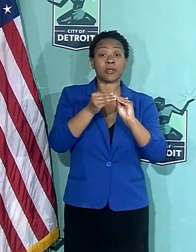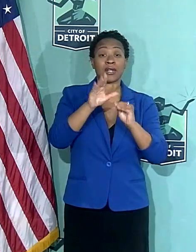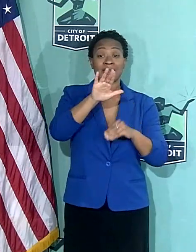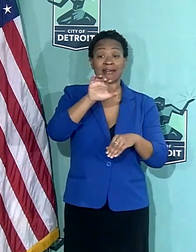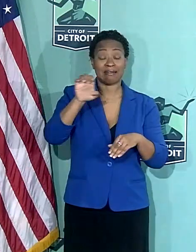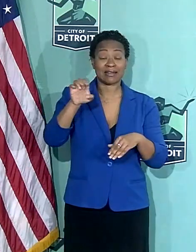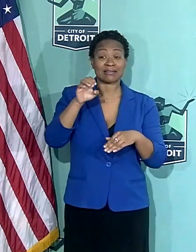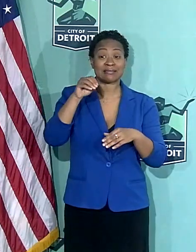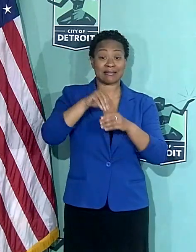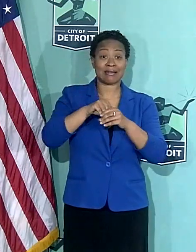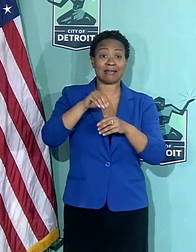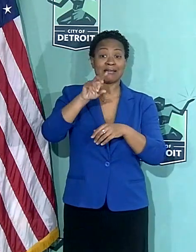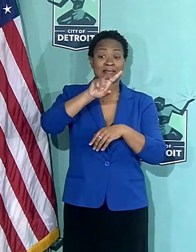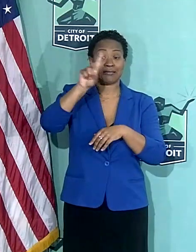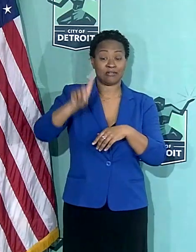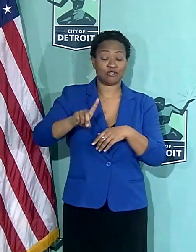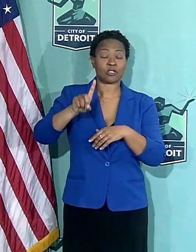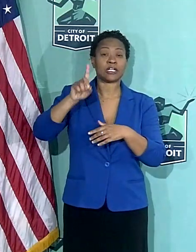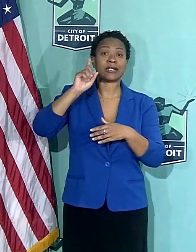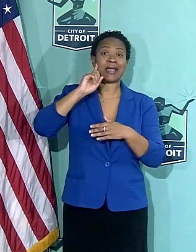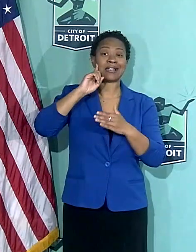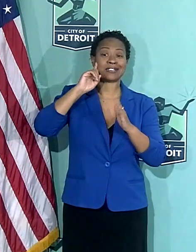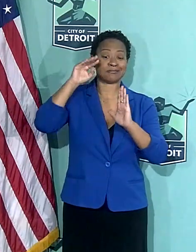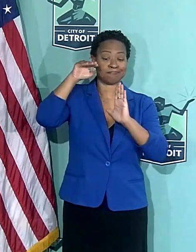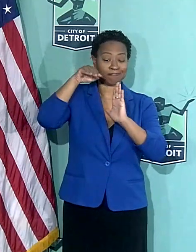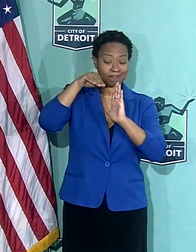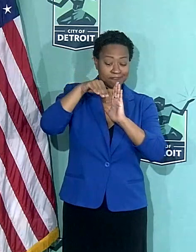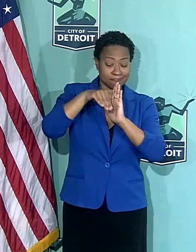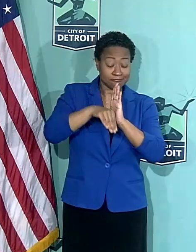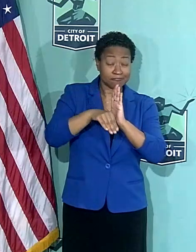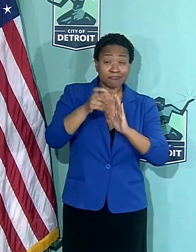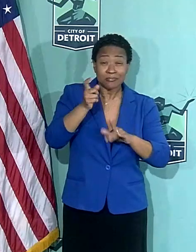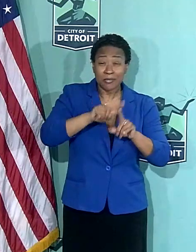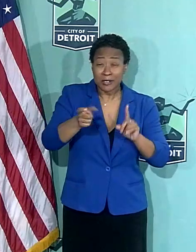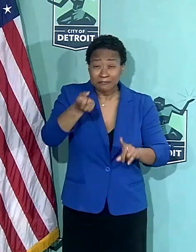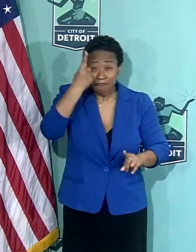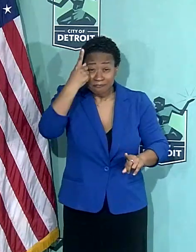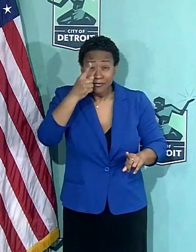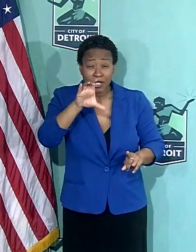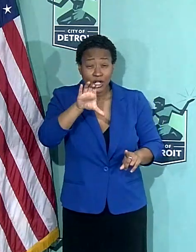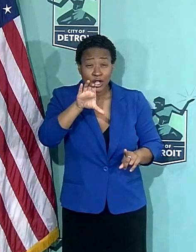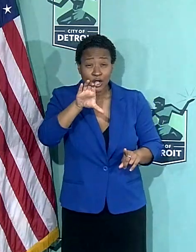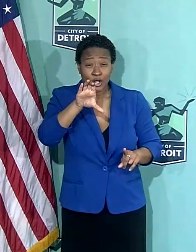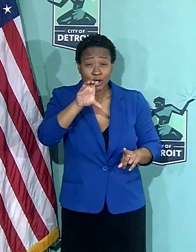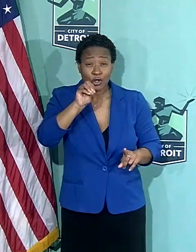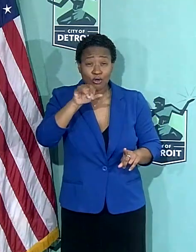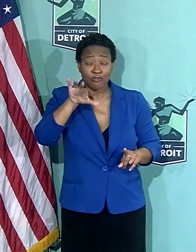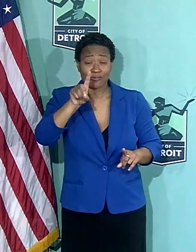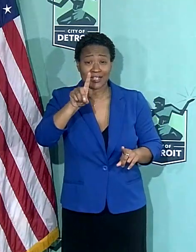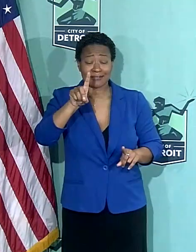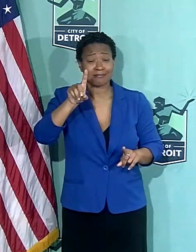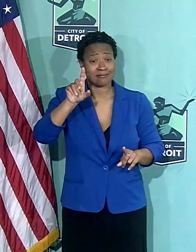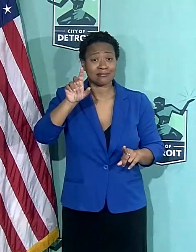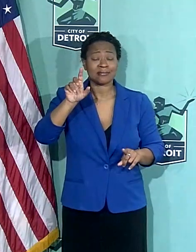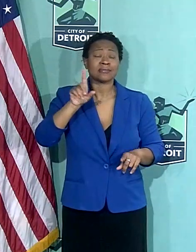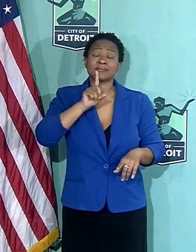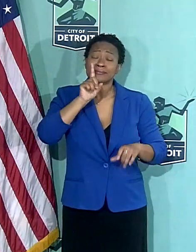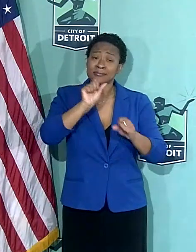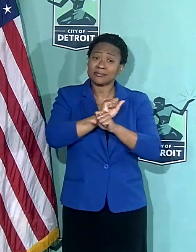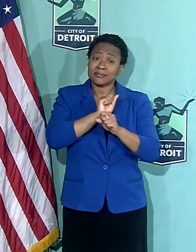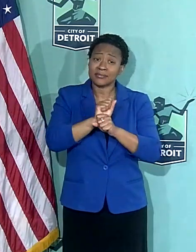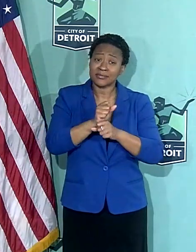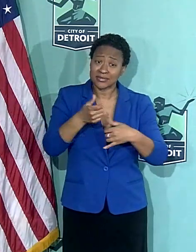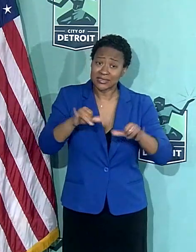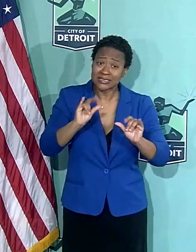the decline, but COVID-19 remains real. It's still a present danger in our community, so we